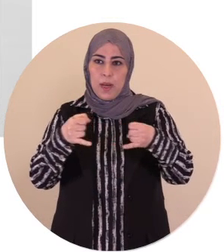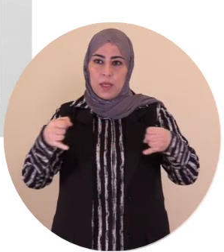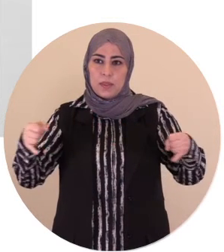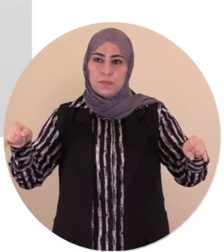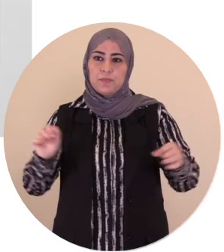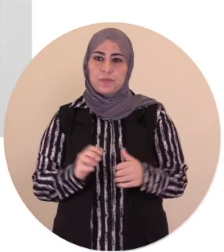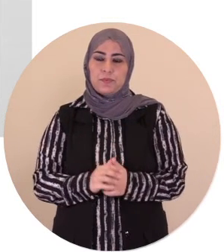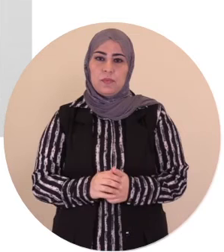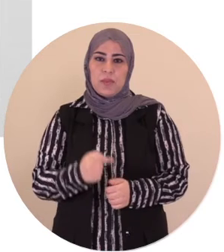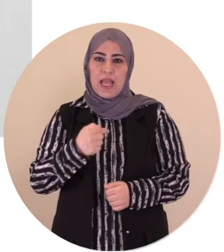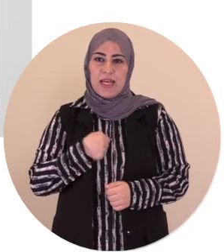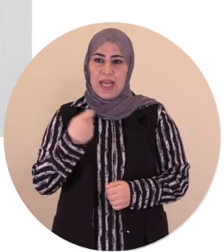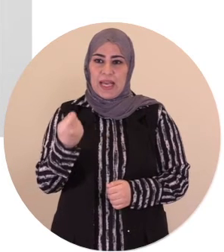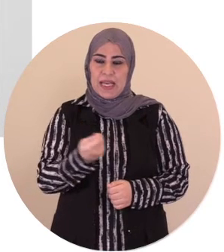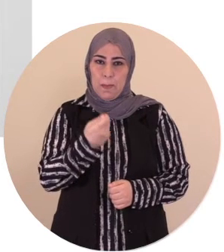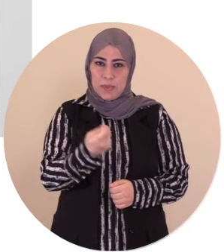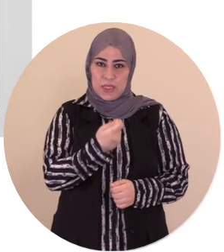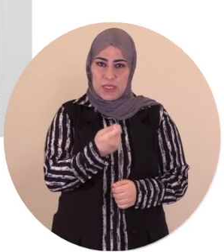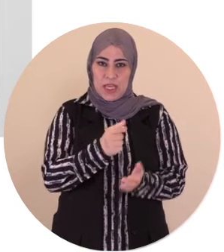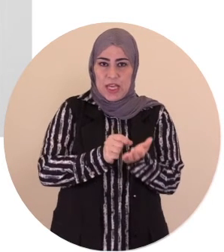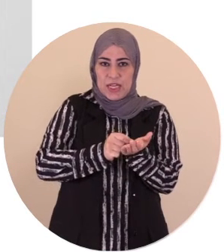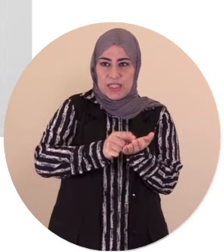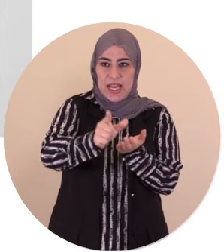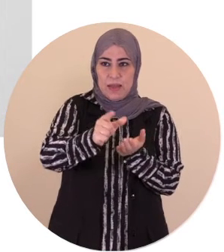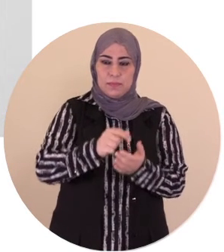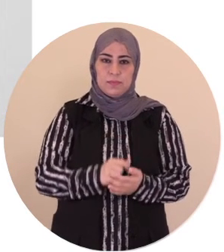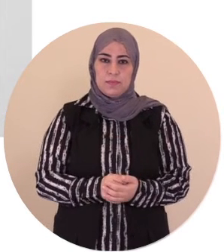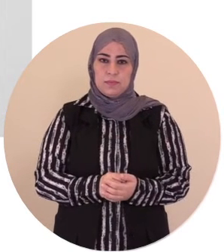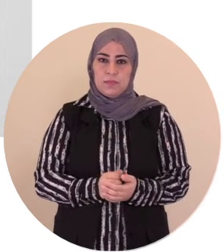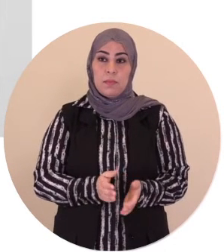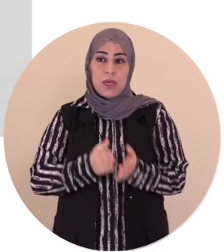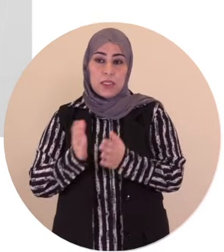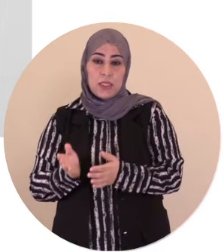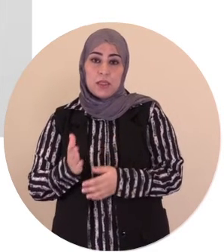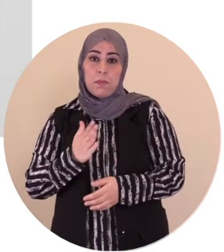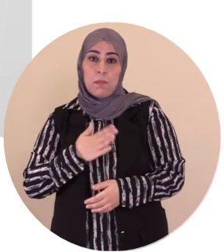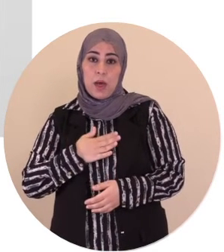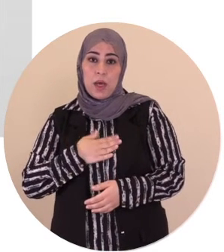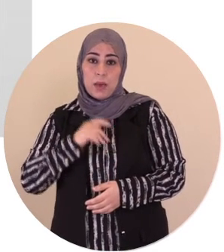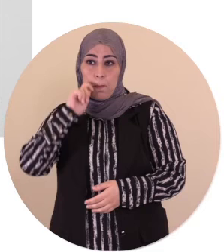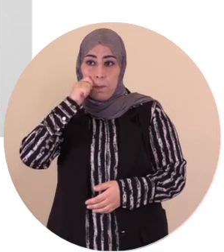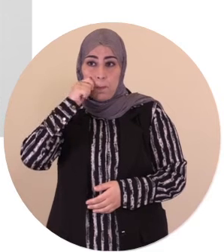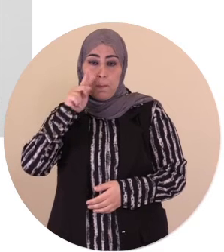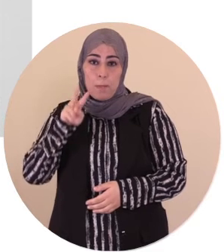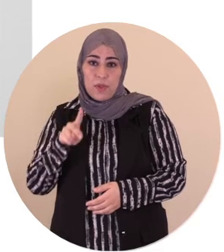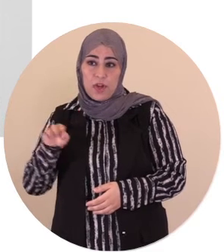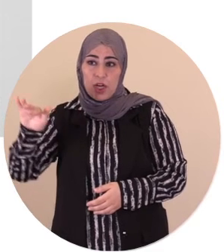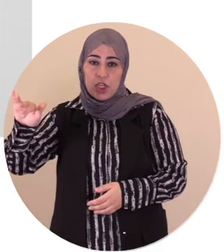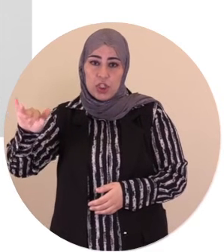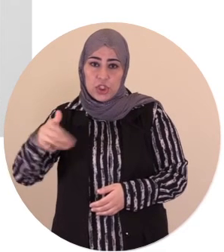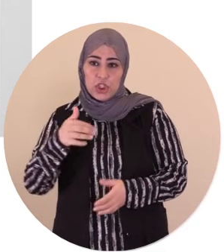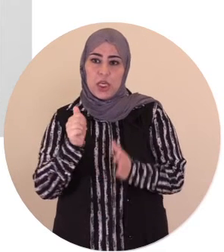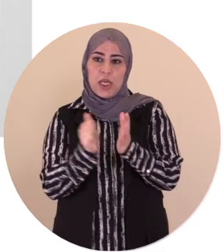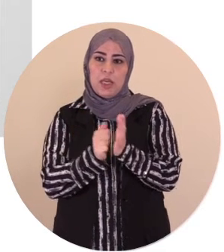at the timeline. I wrote a letter. My brother came home. What happened first? I wrote the letter.